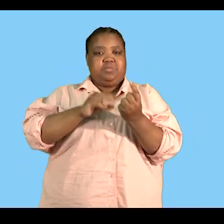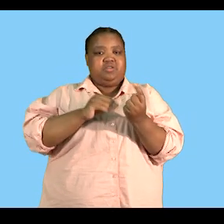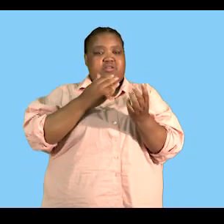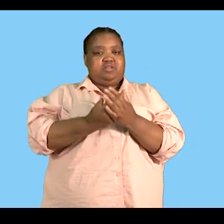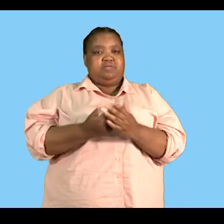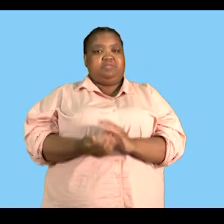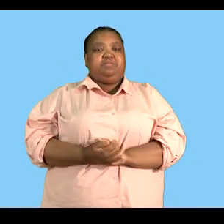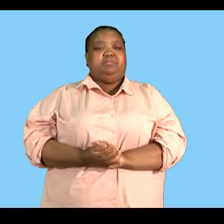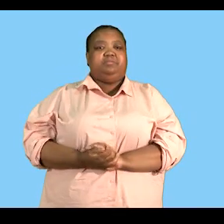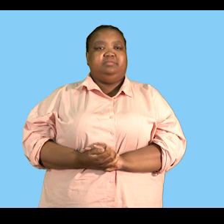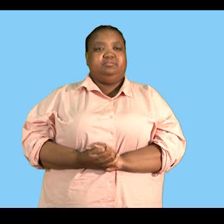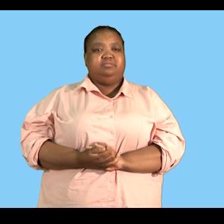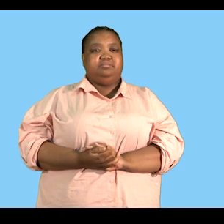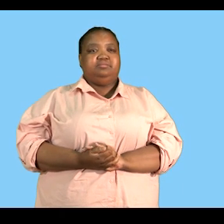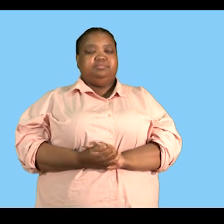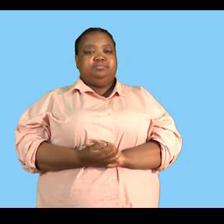teacher.